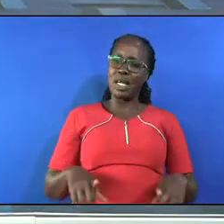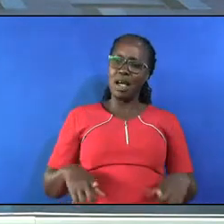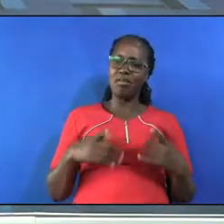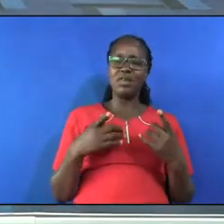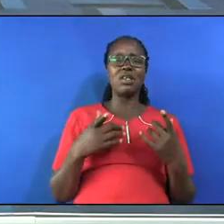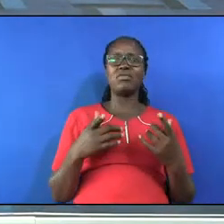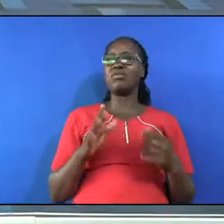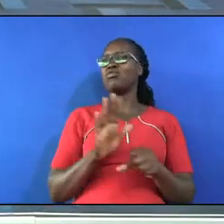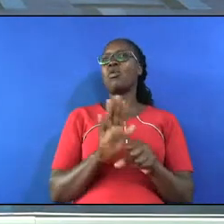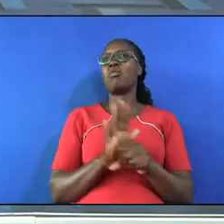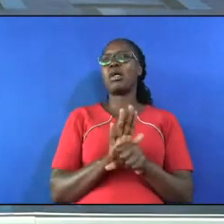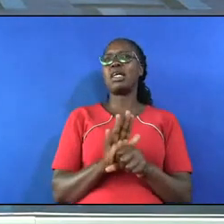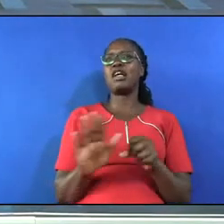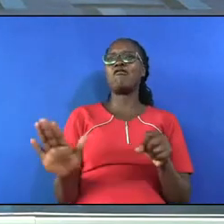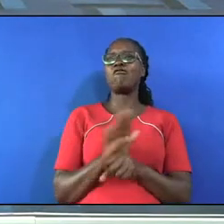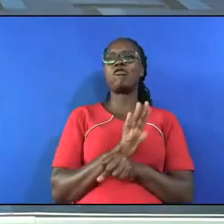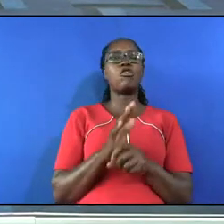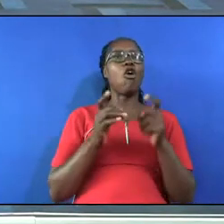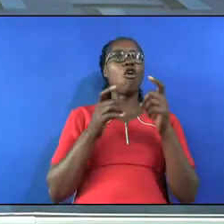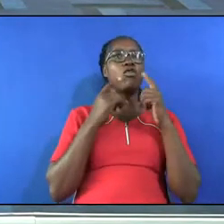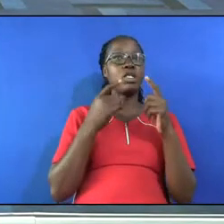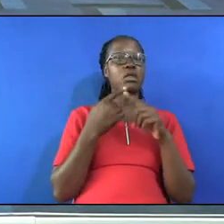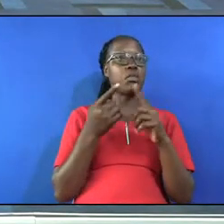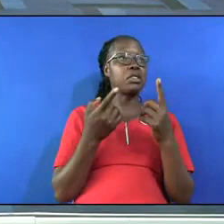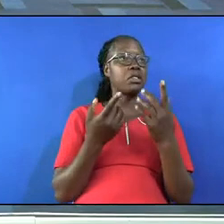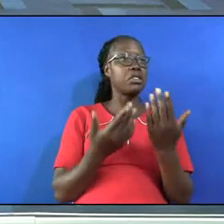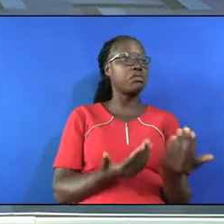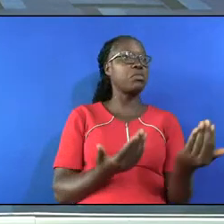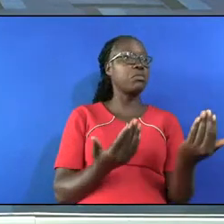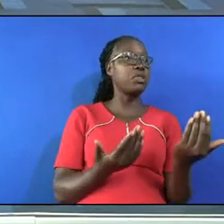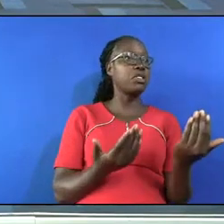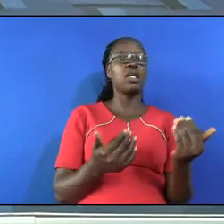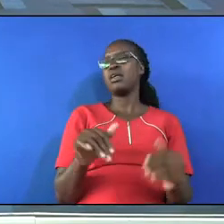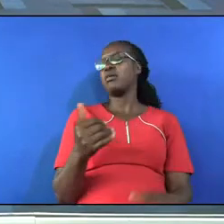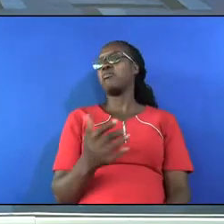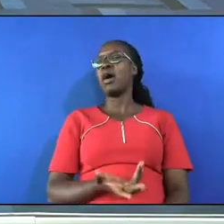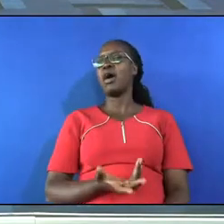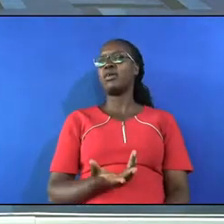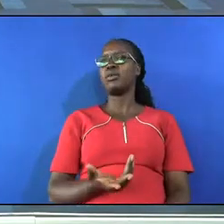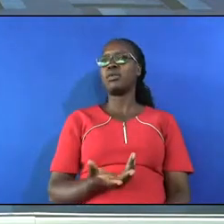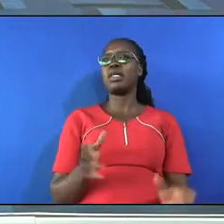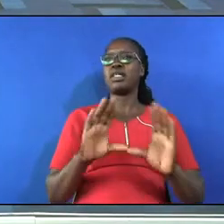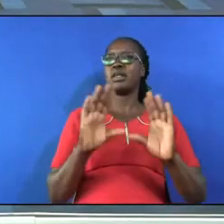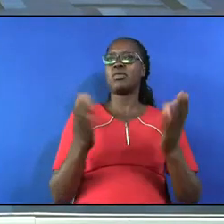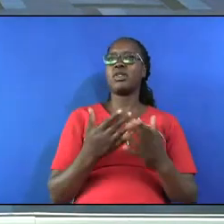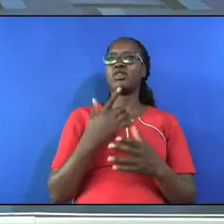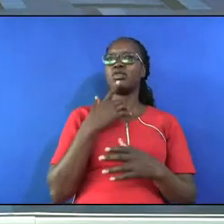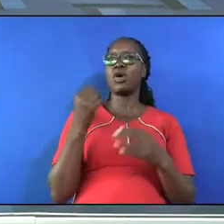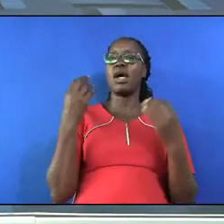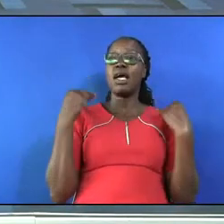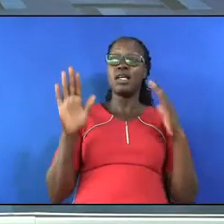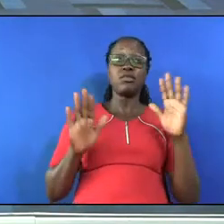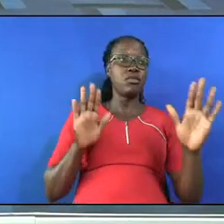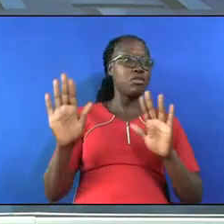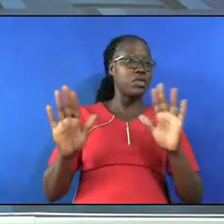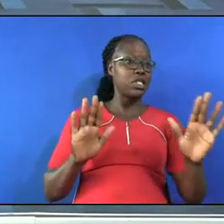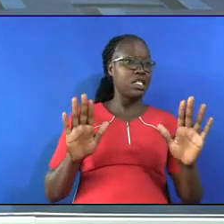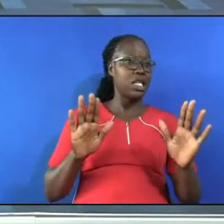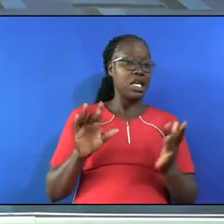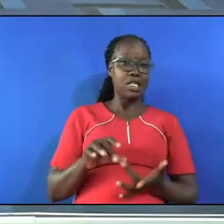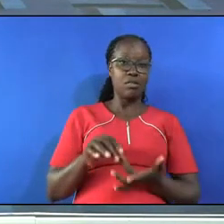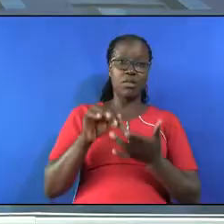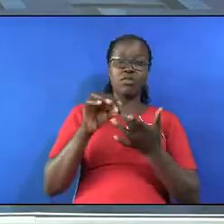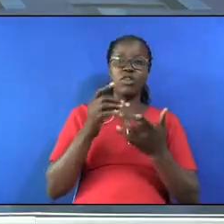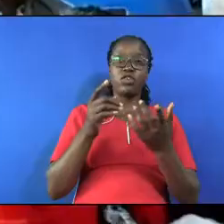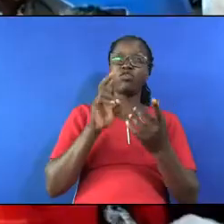so much and we are so much full of sin. But these little ones have not seen much in the world. And so their angels have the privilege